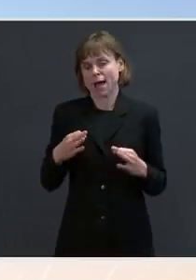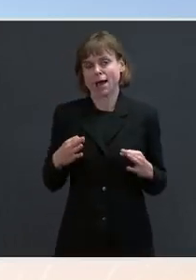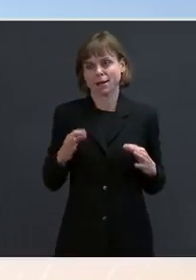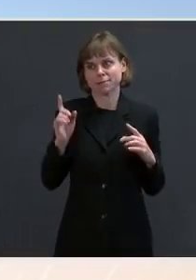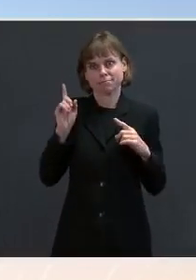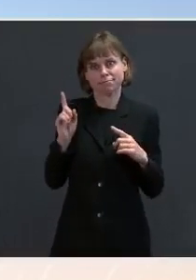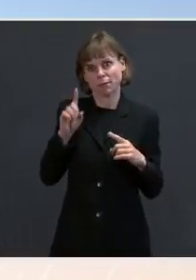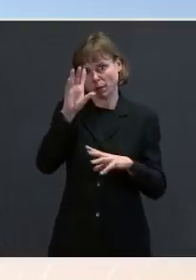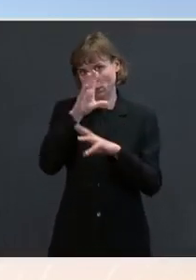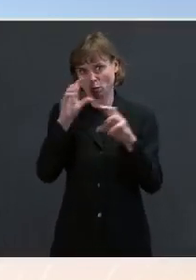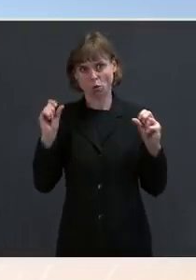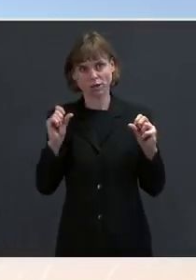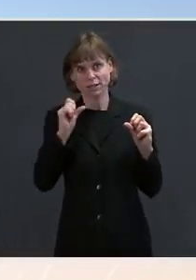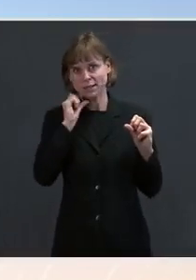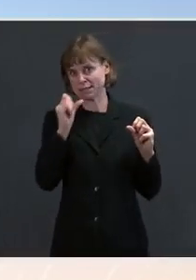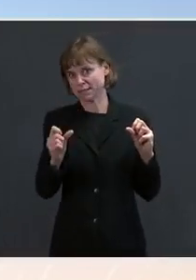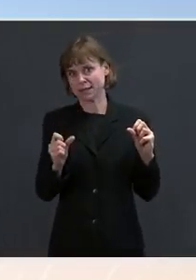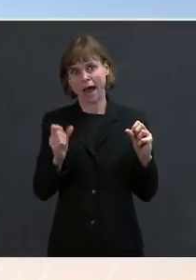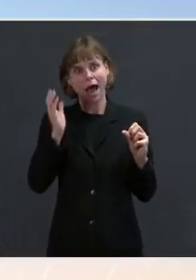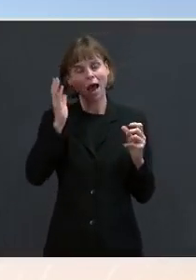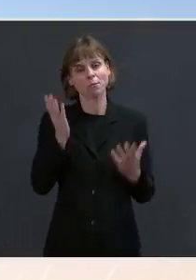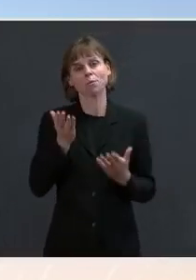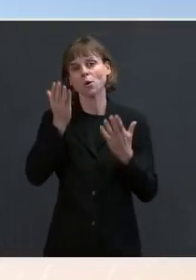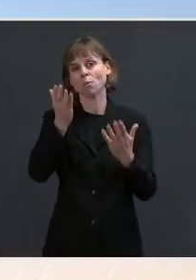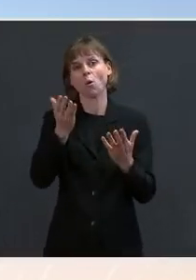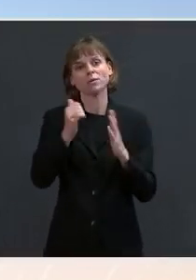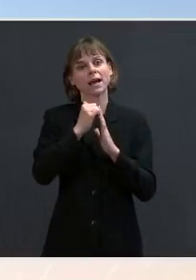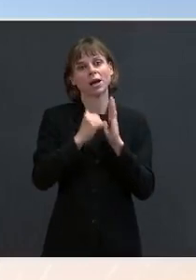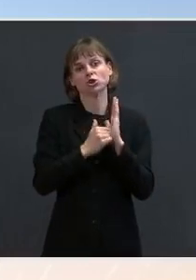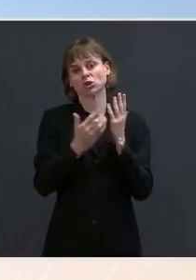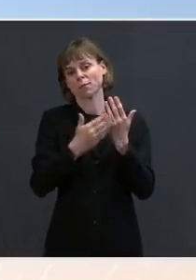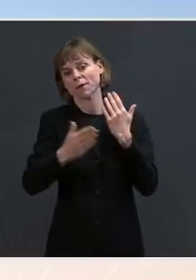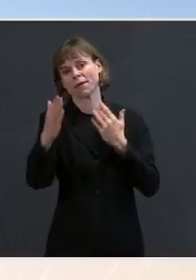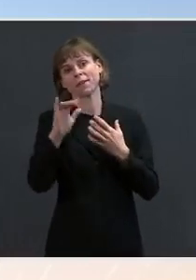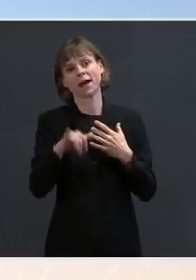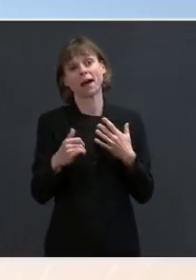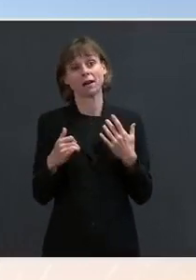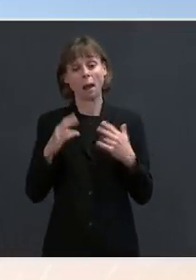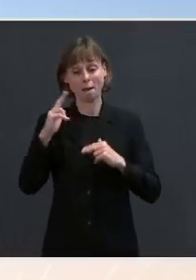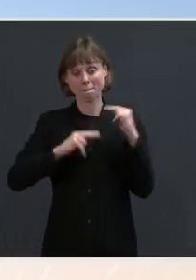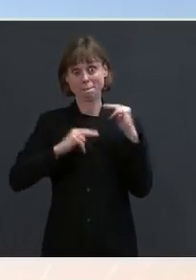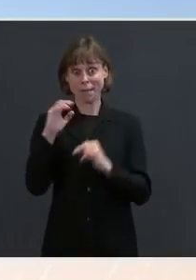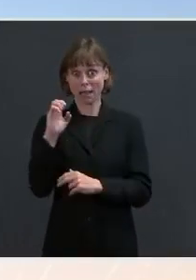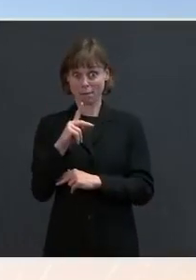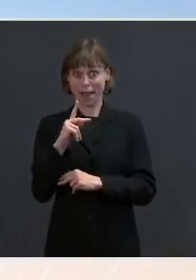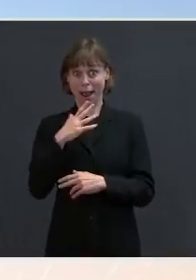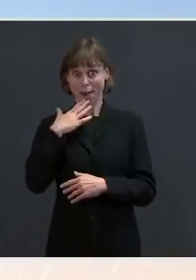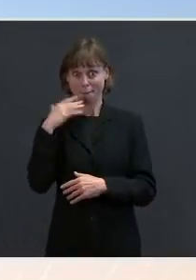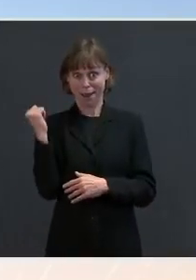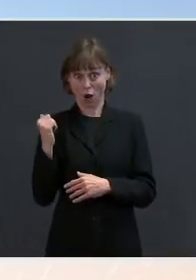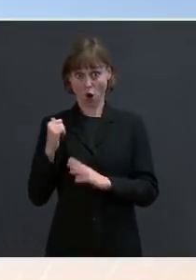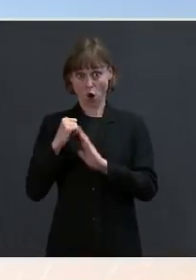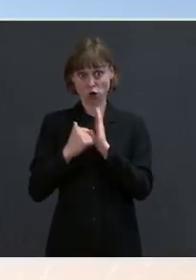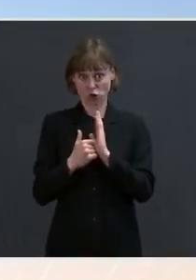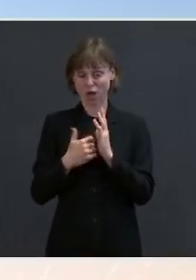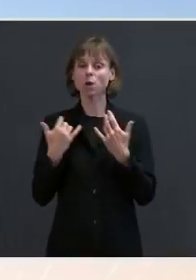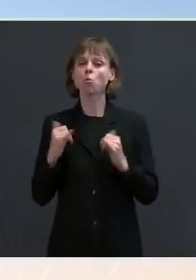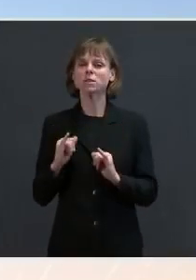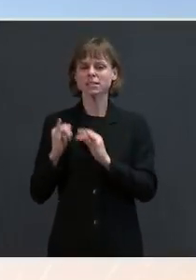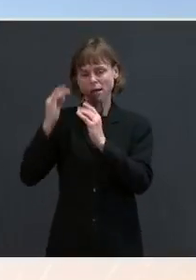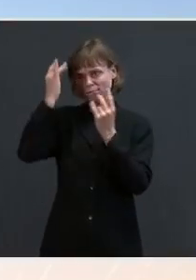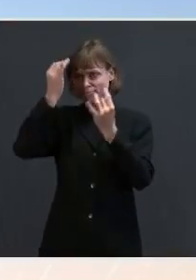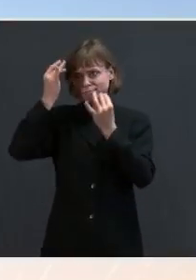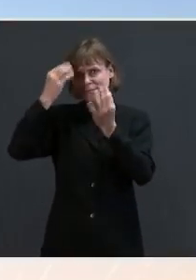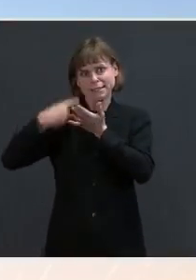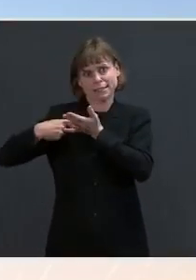his forward-looking agenda beyond that. Parts of his Build Back Better agenda still being determined, policy discussion still going on internally